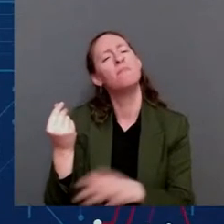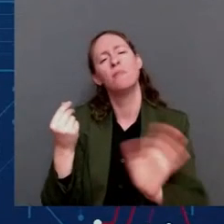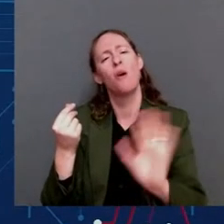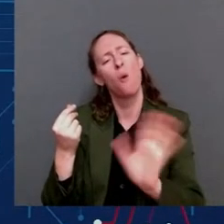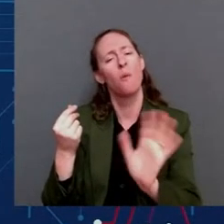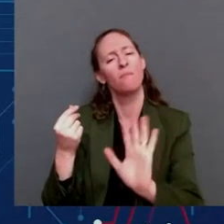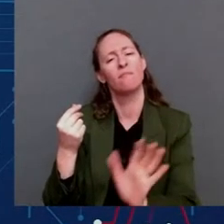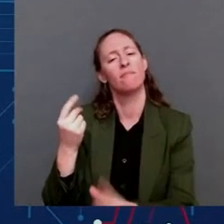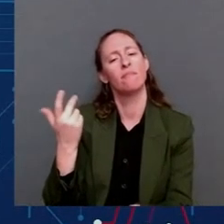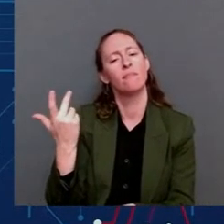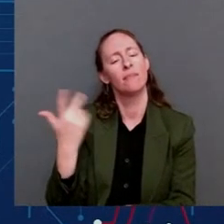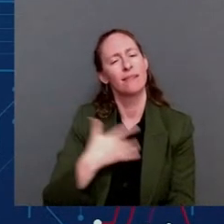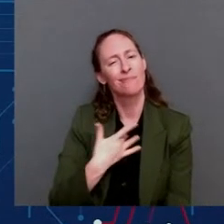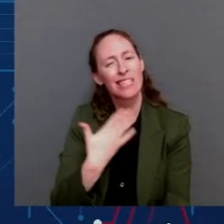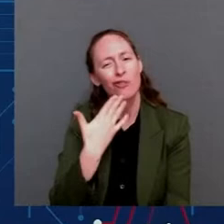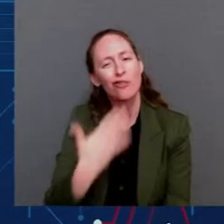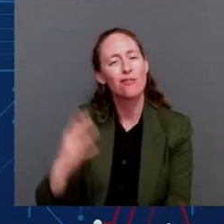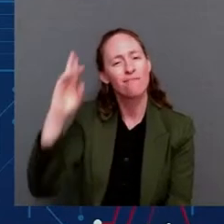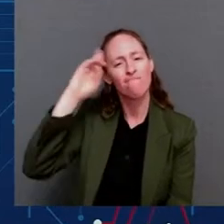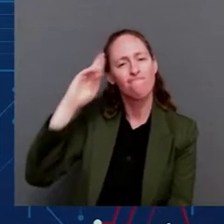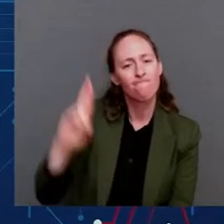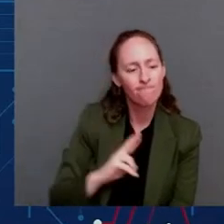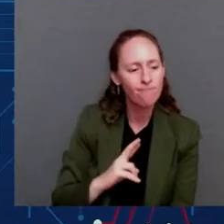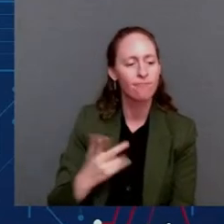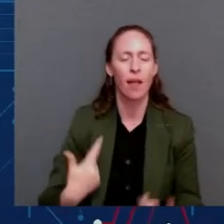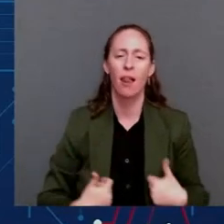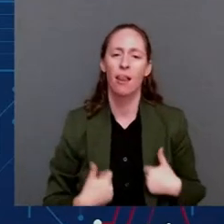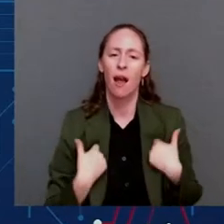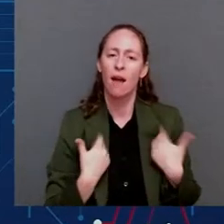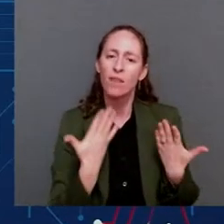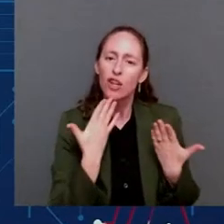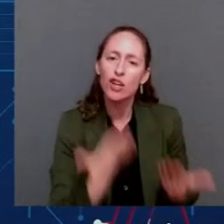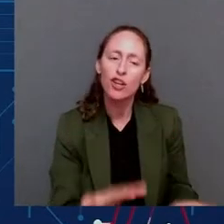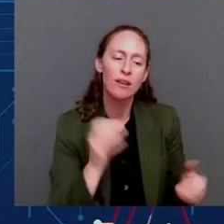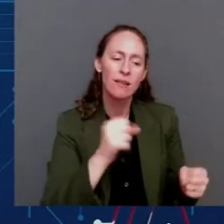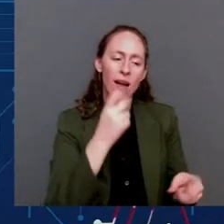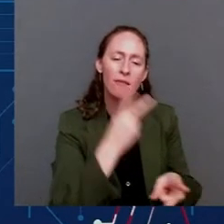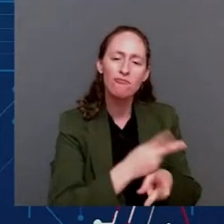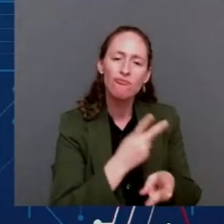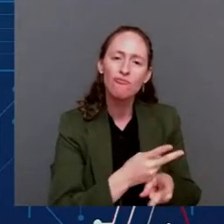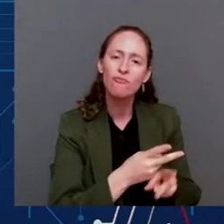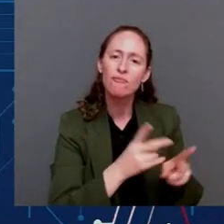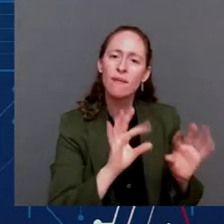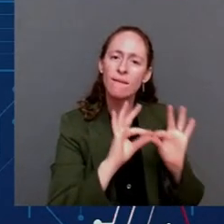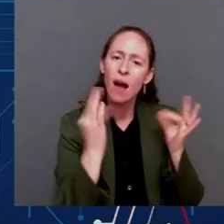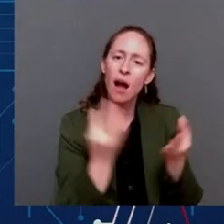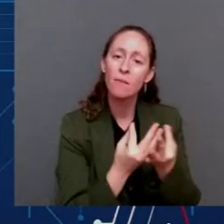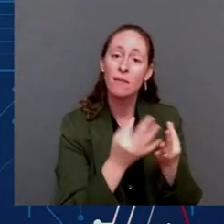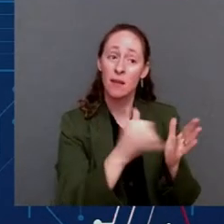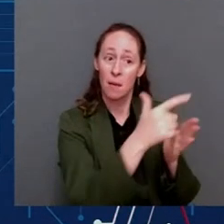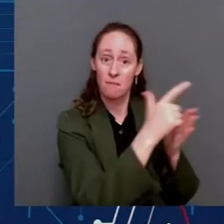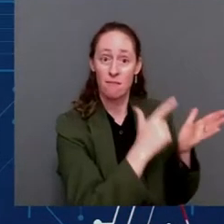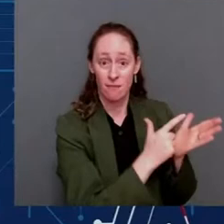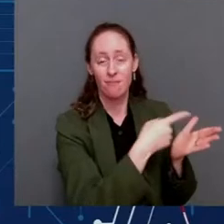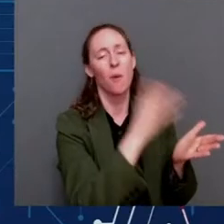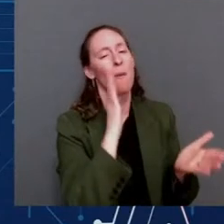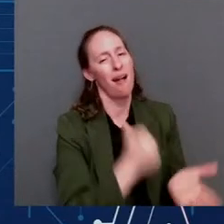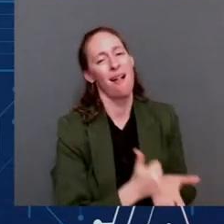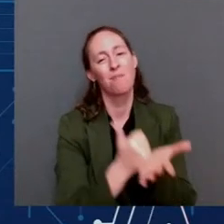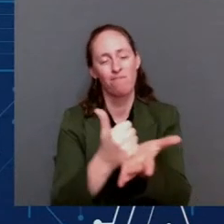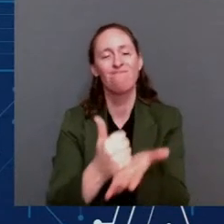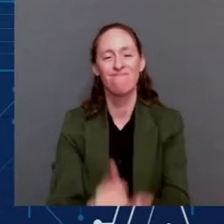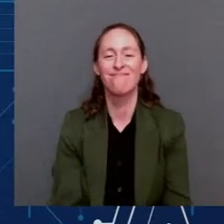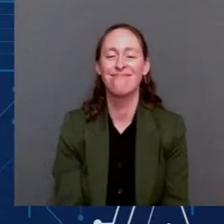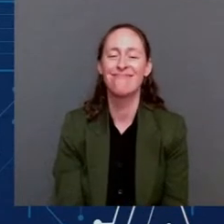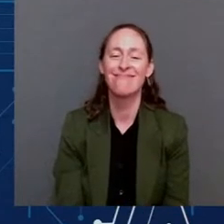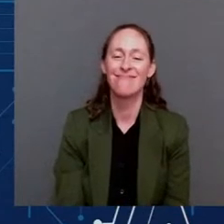do. They're going to put America in a position to be the leader in the world economically for a long time to come.